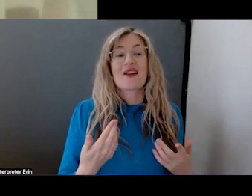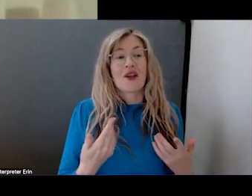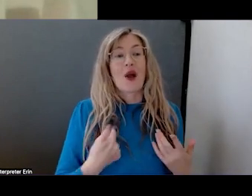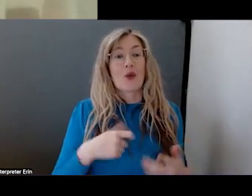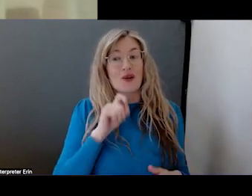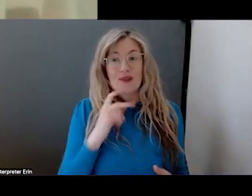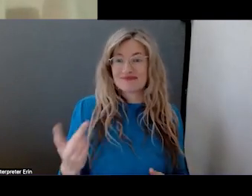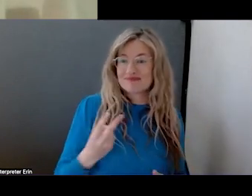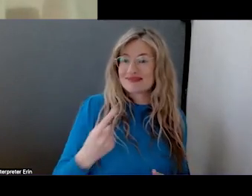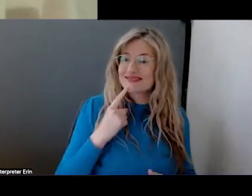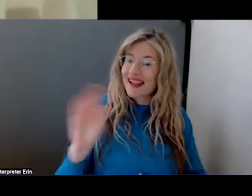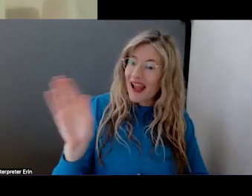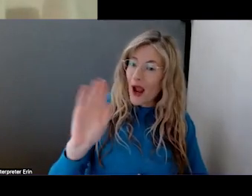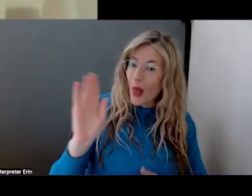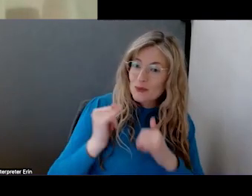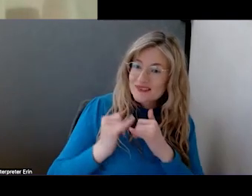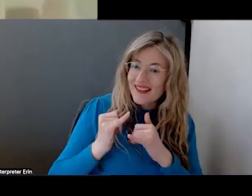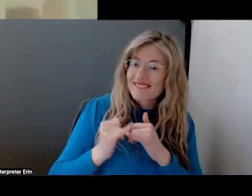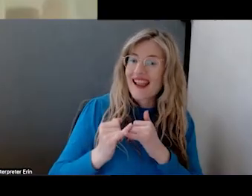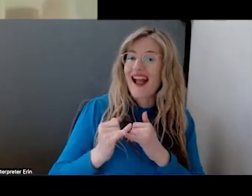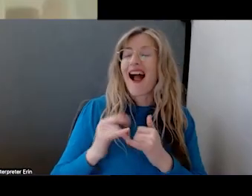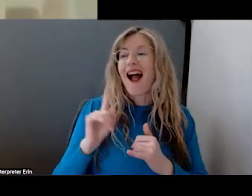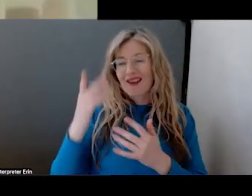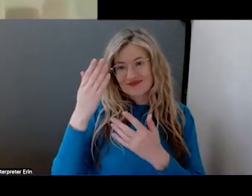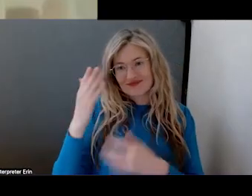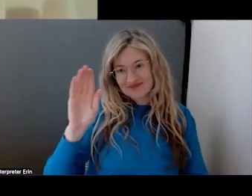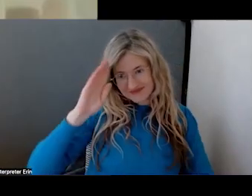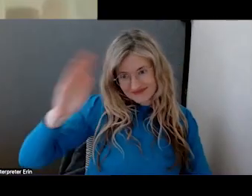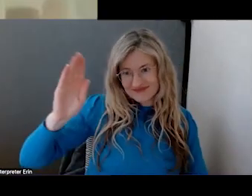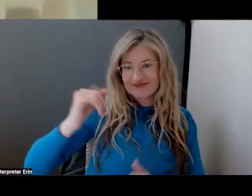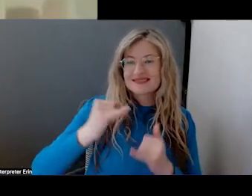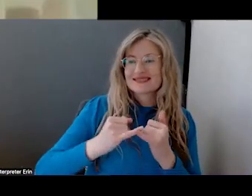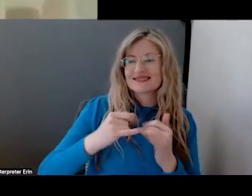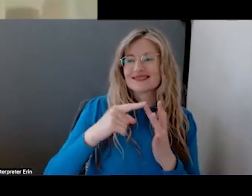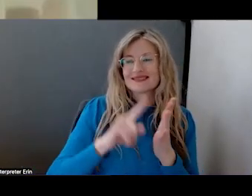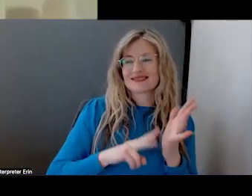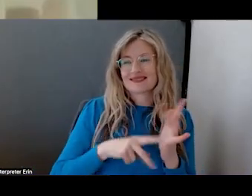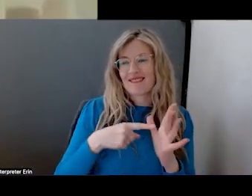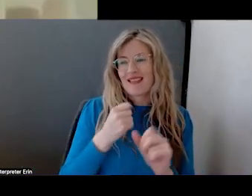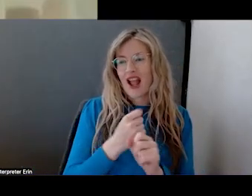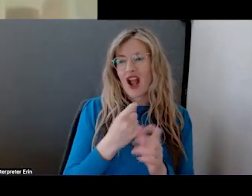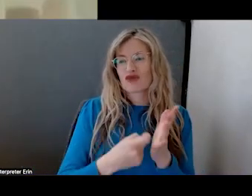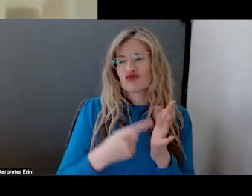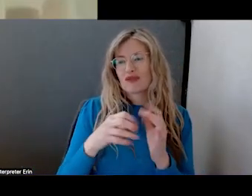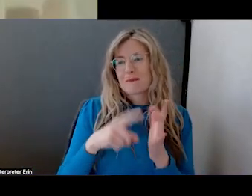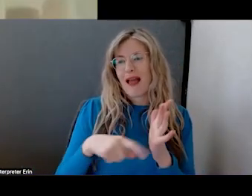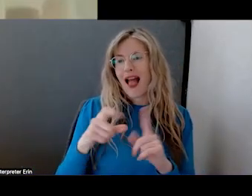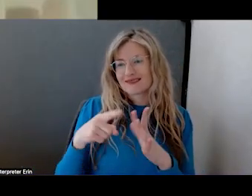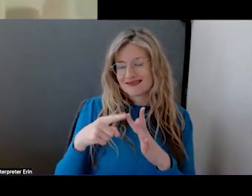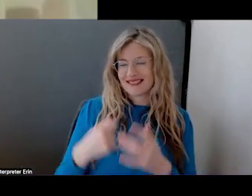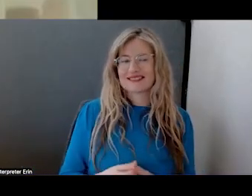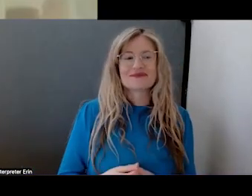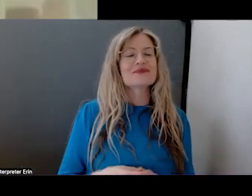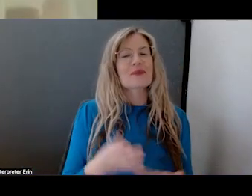together. So to convey our regards to Silvia Grabaudi. Thank you. Thank you very much. And I